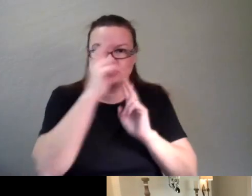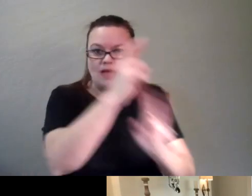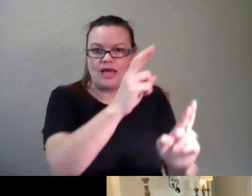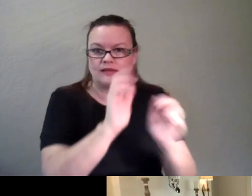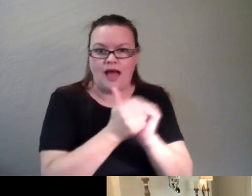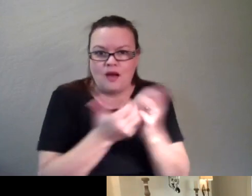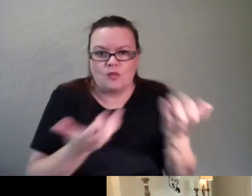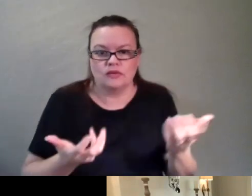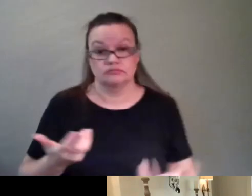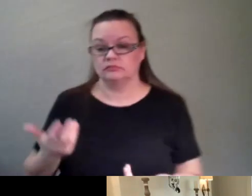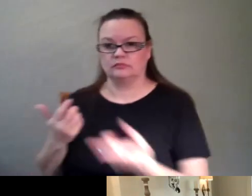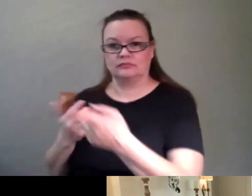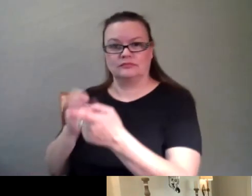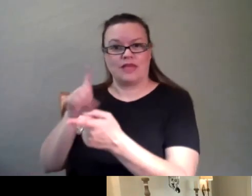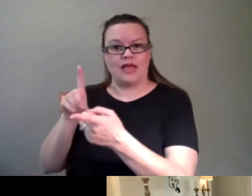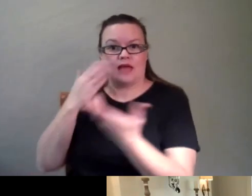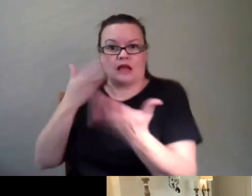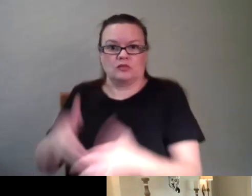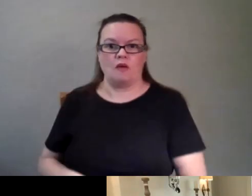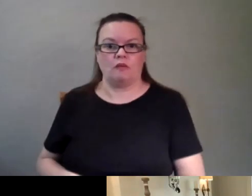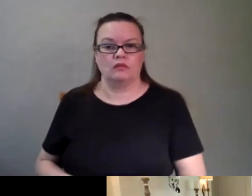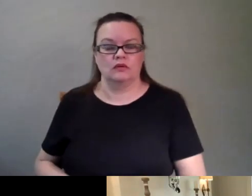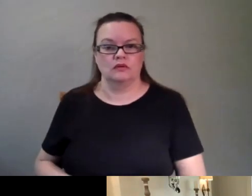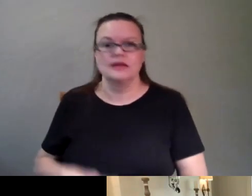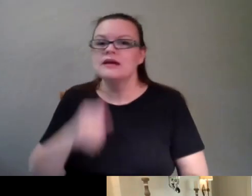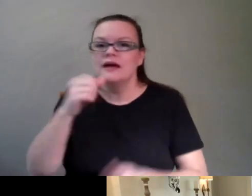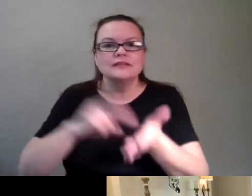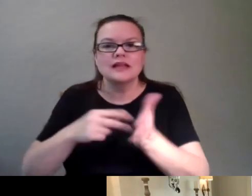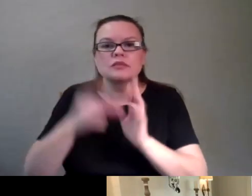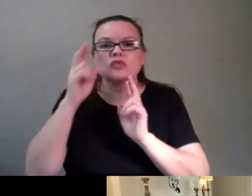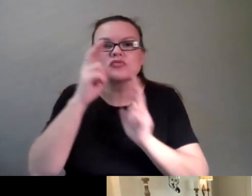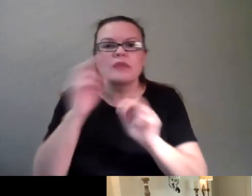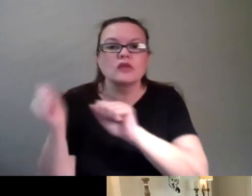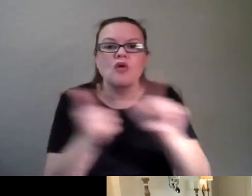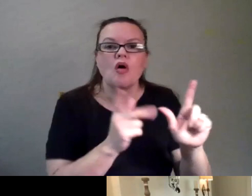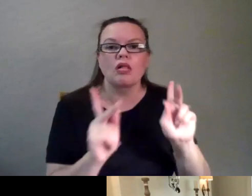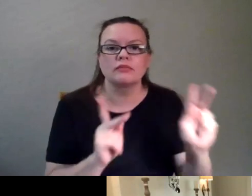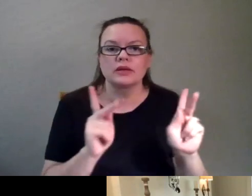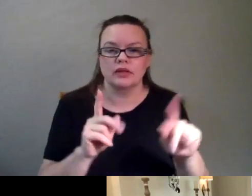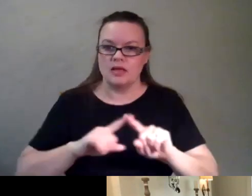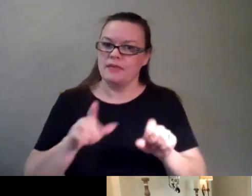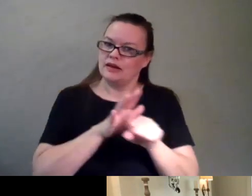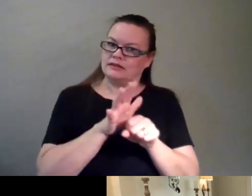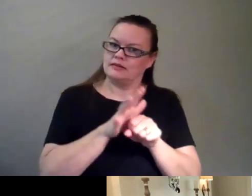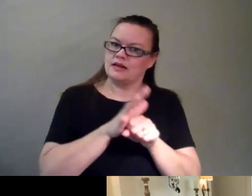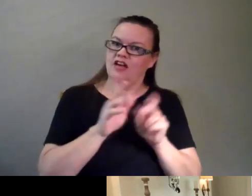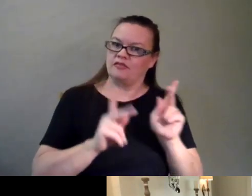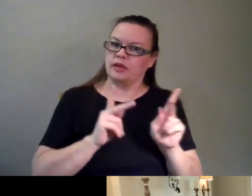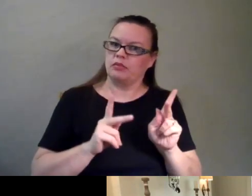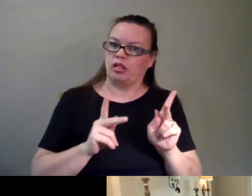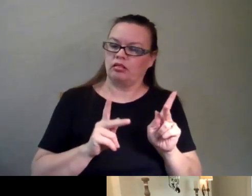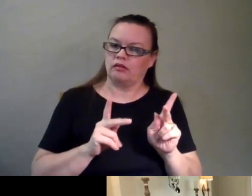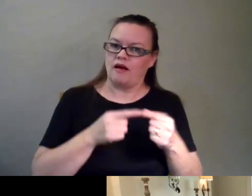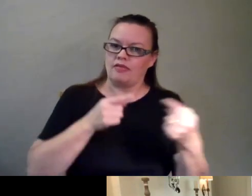I mean, you don't have to have respect for everyone. You just have to have respect for enough people on the other side that's part of